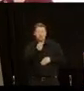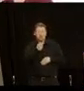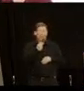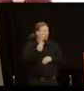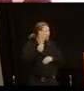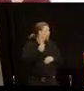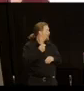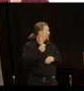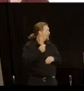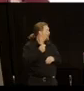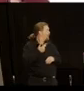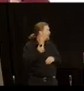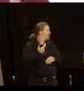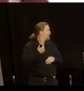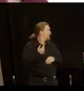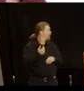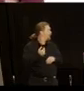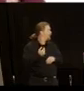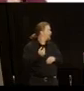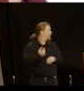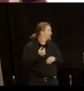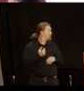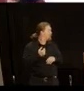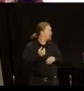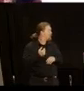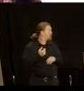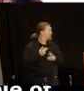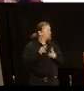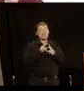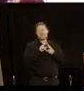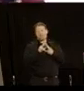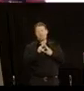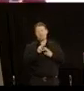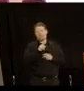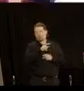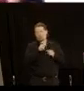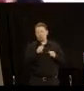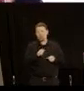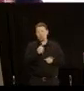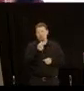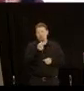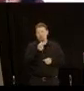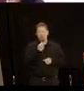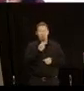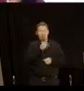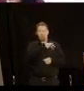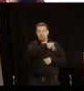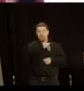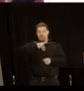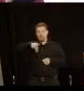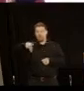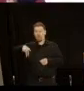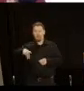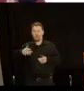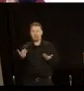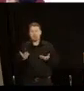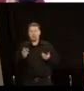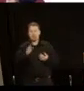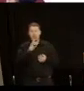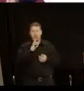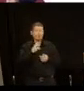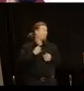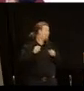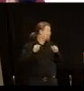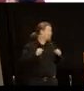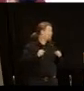Oh, there you go. So you either can talk on the podium or you can talk from your mic. I think it would probably be best for everyone